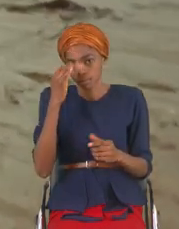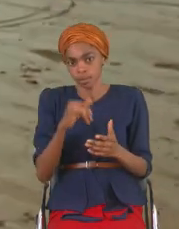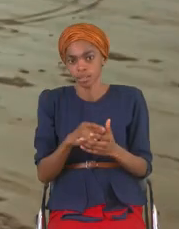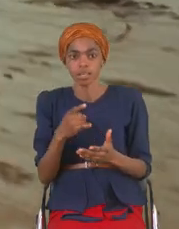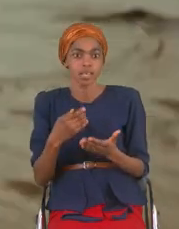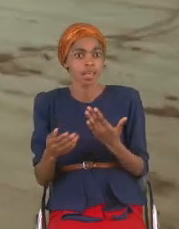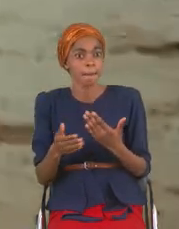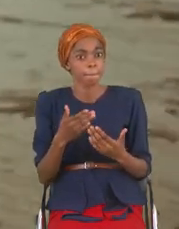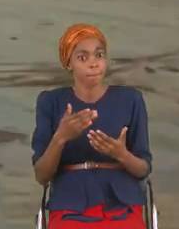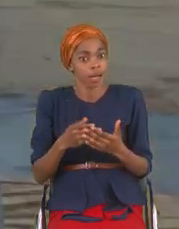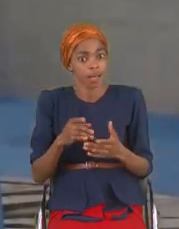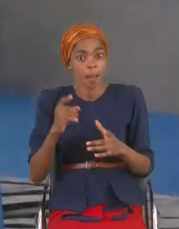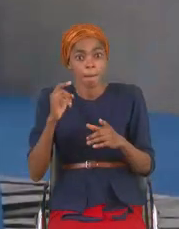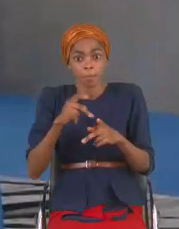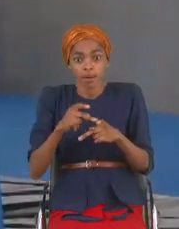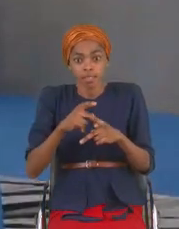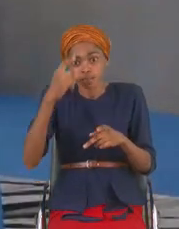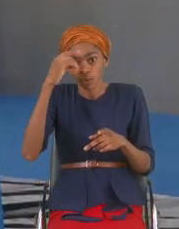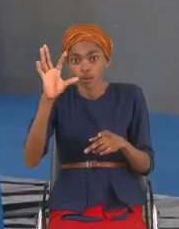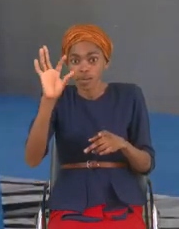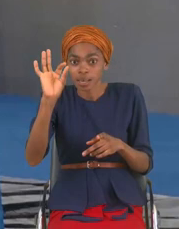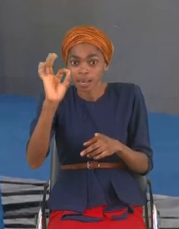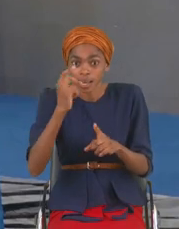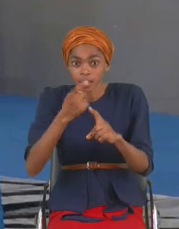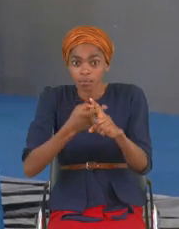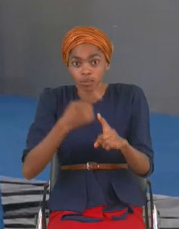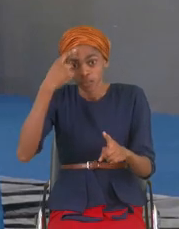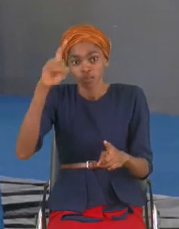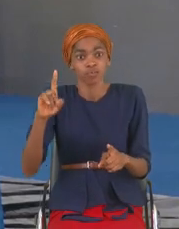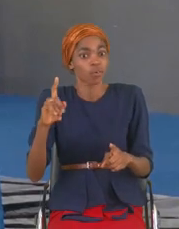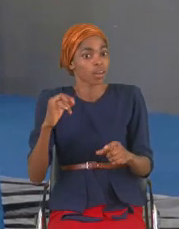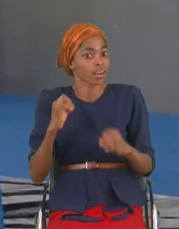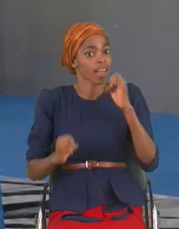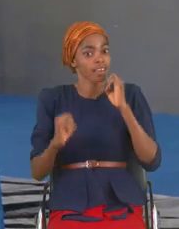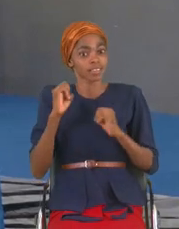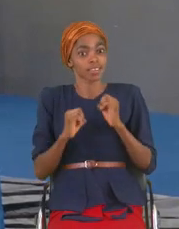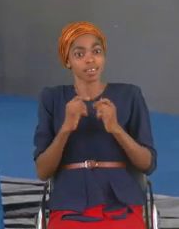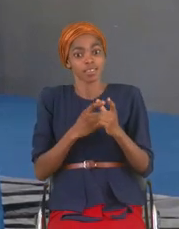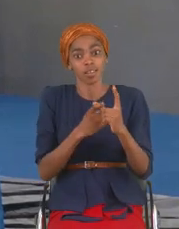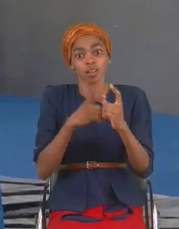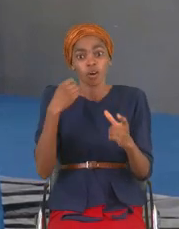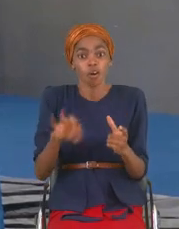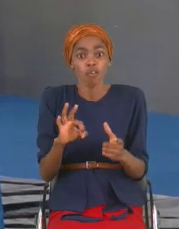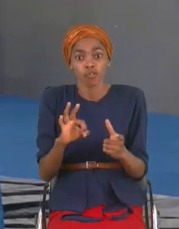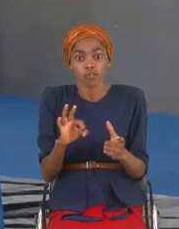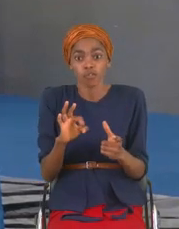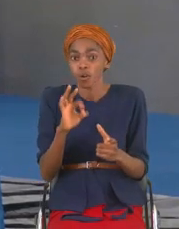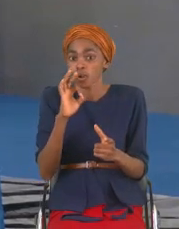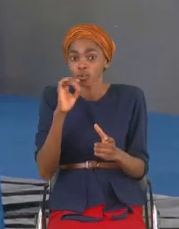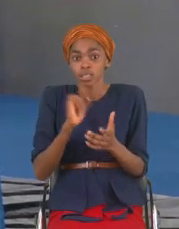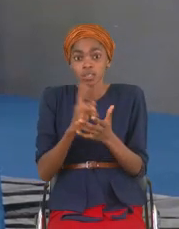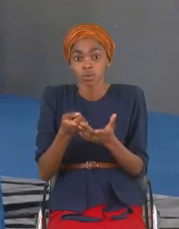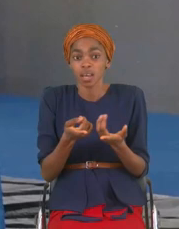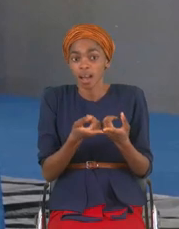practice for 9 months for a game that is going to take place, and a game that will